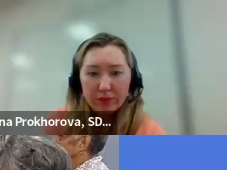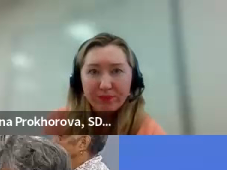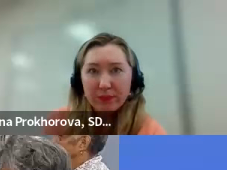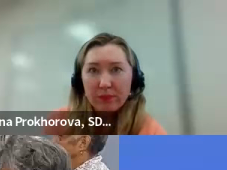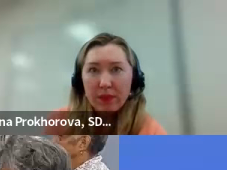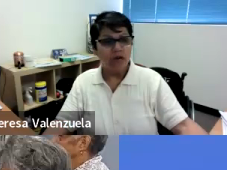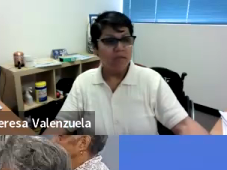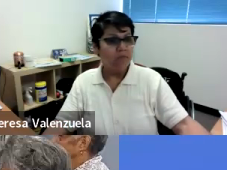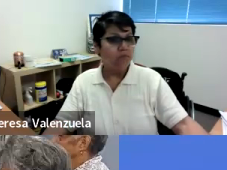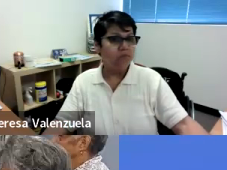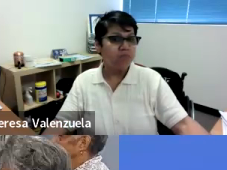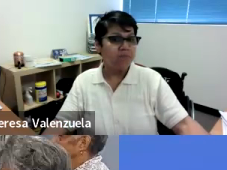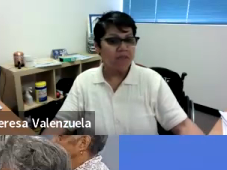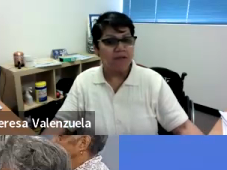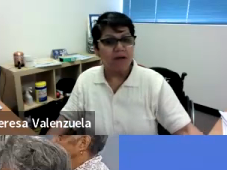So